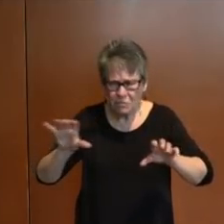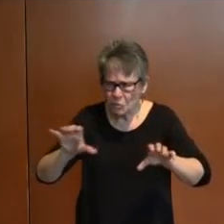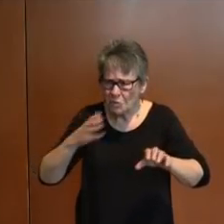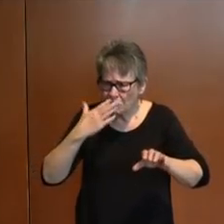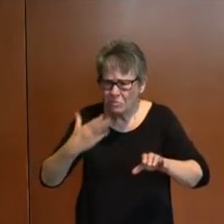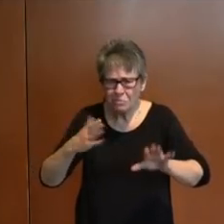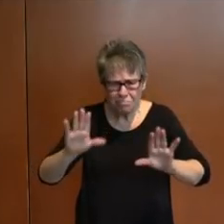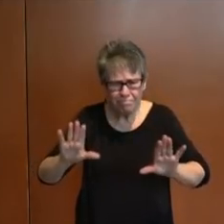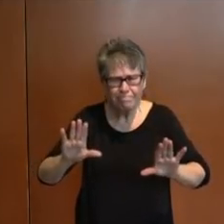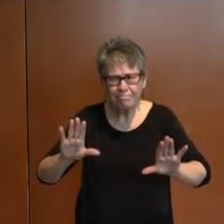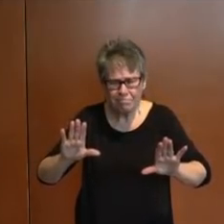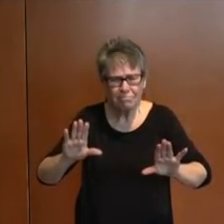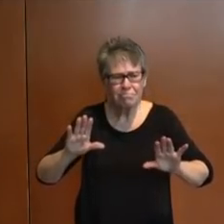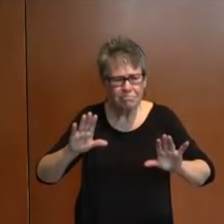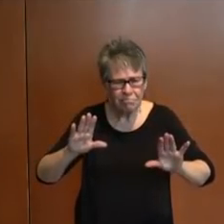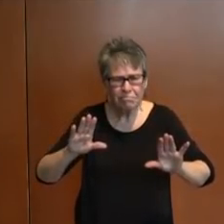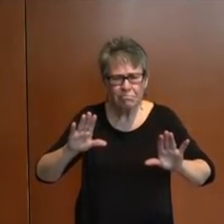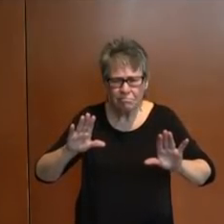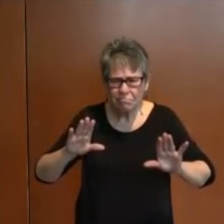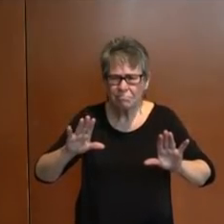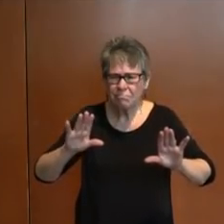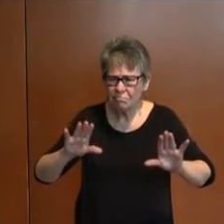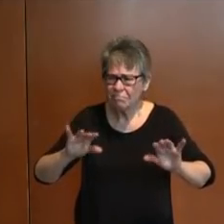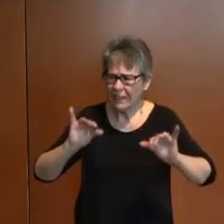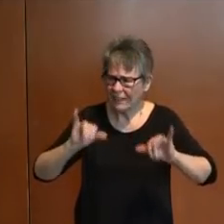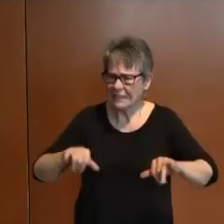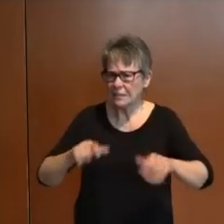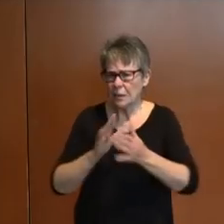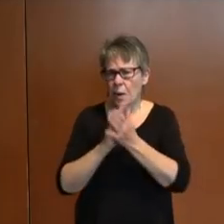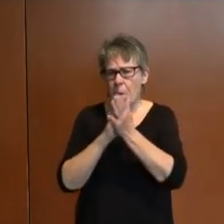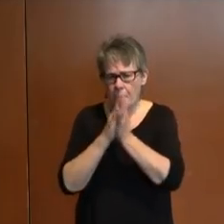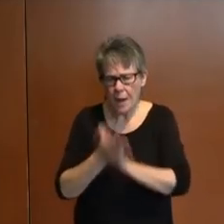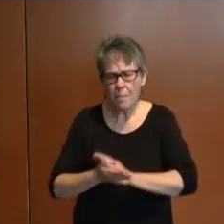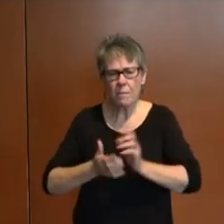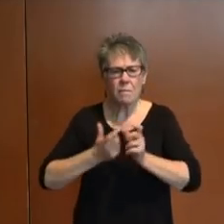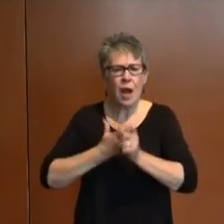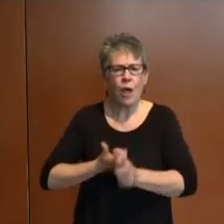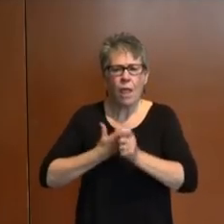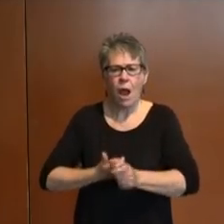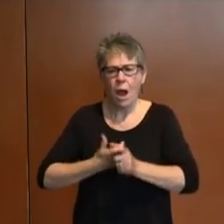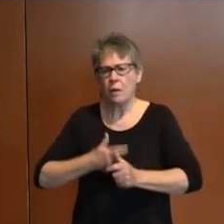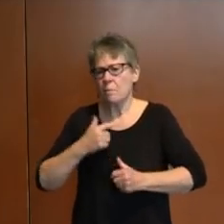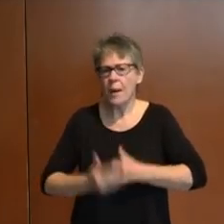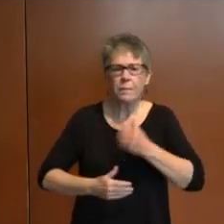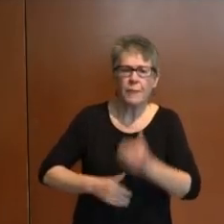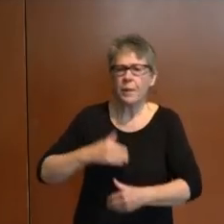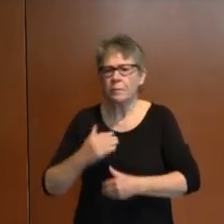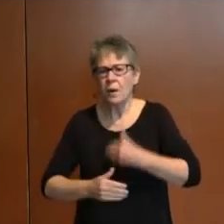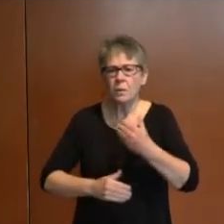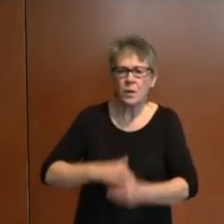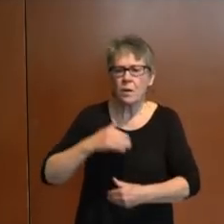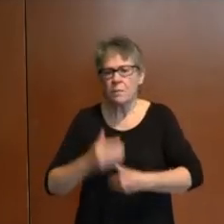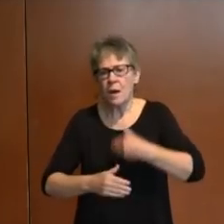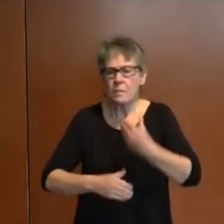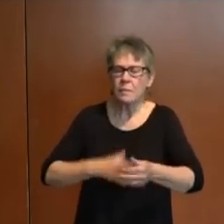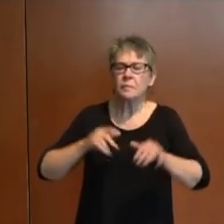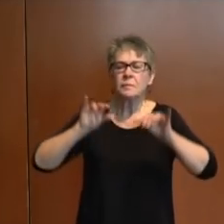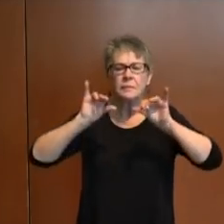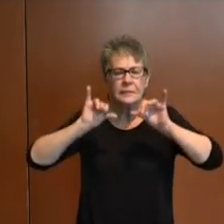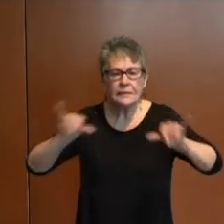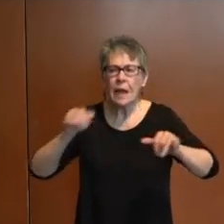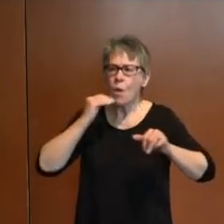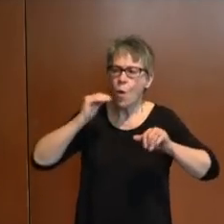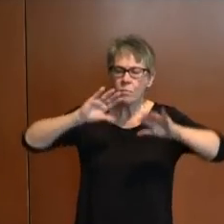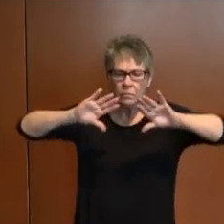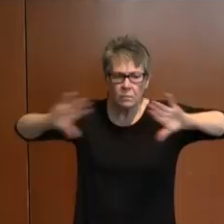to break into sunlight on Saturday. Keep doing what we've been doing. Stay at home. Don't go out unless you have